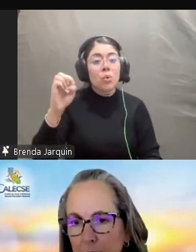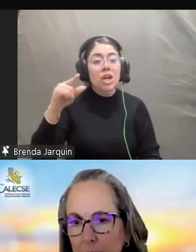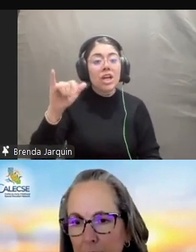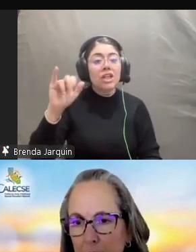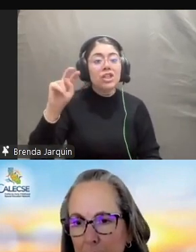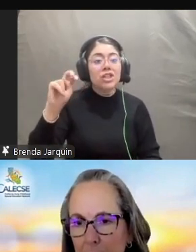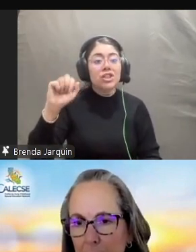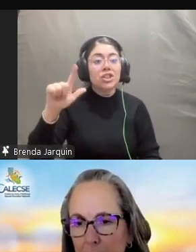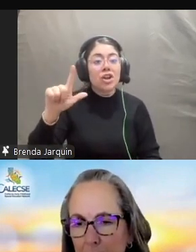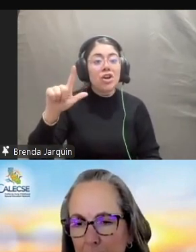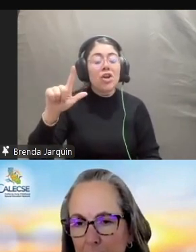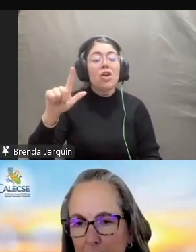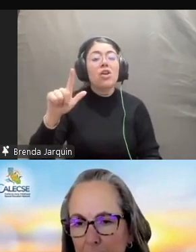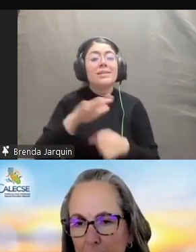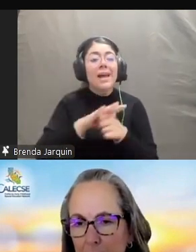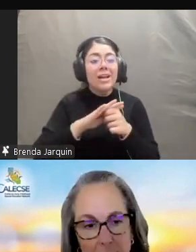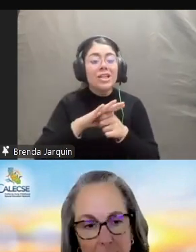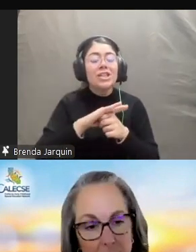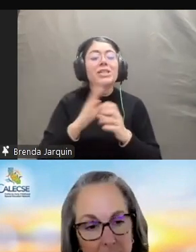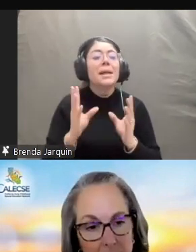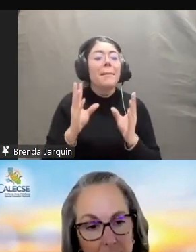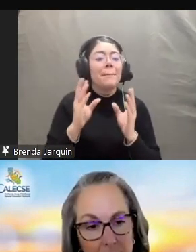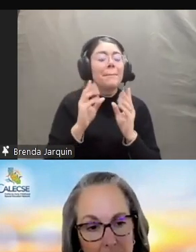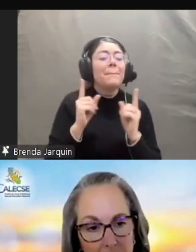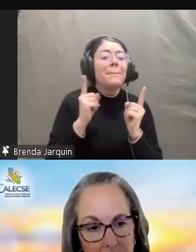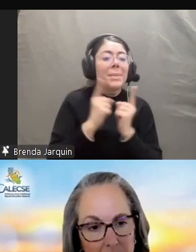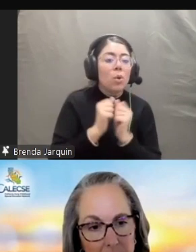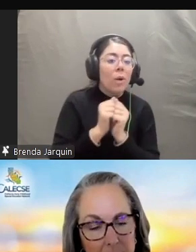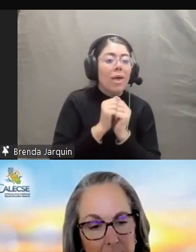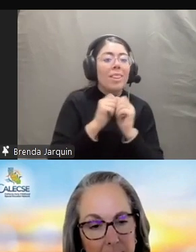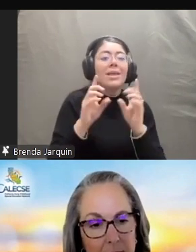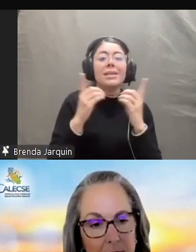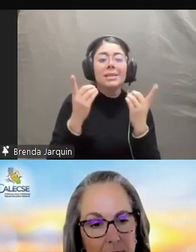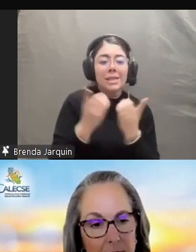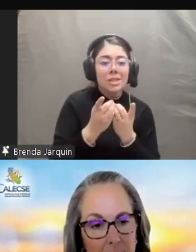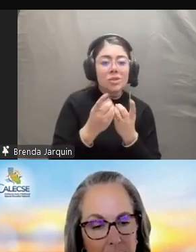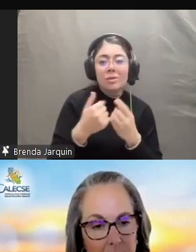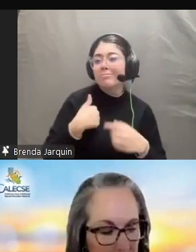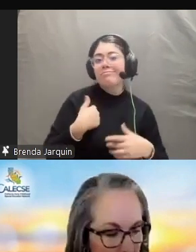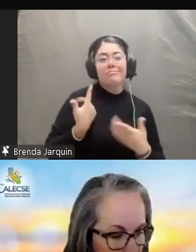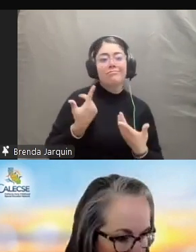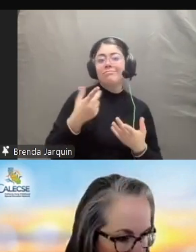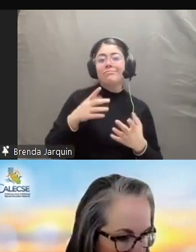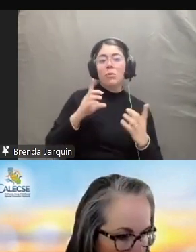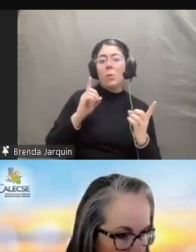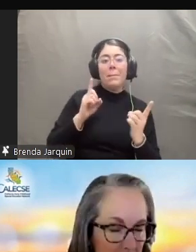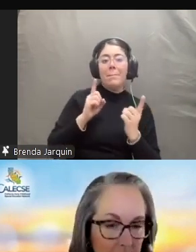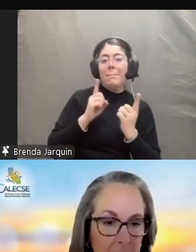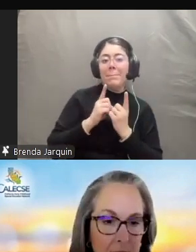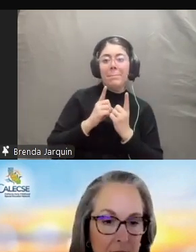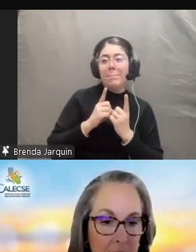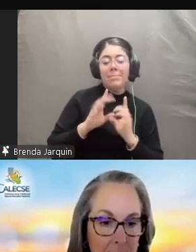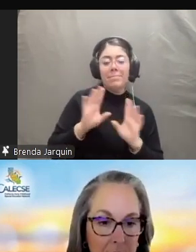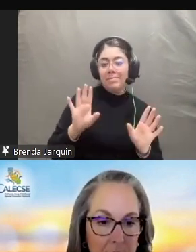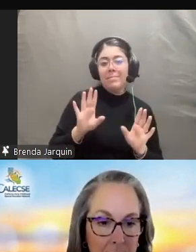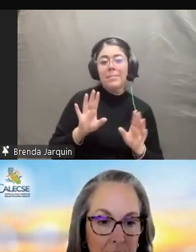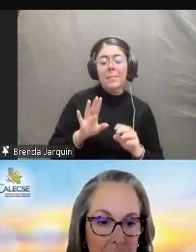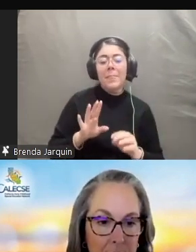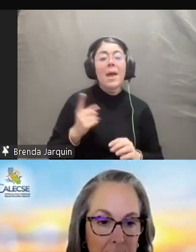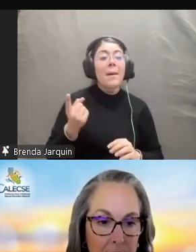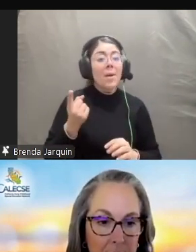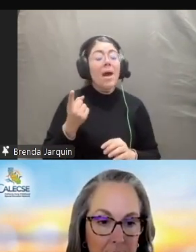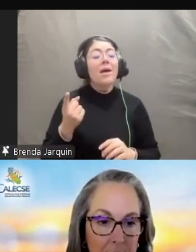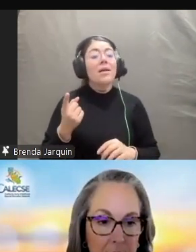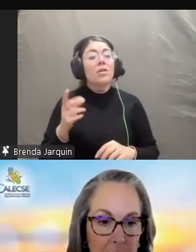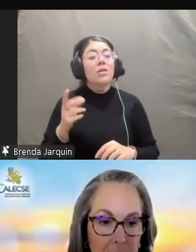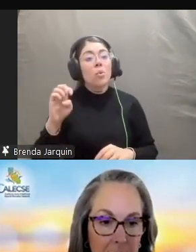individually. We have regular meetings, all of my Part C provider meetings. Regional center and our Family Empowerment Center are invited to all of